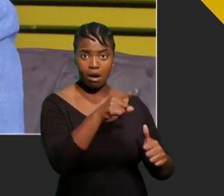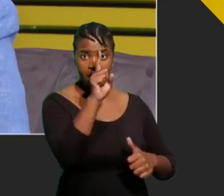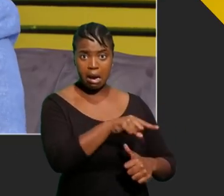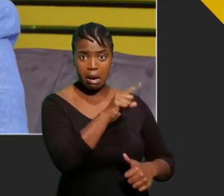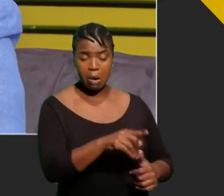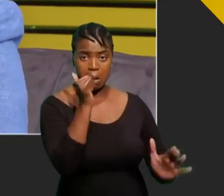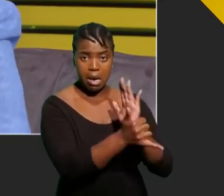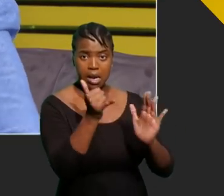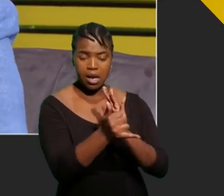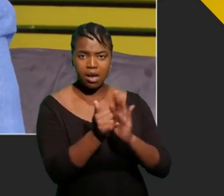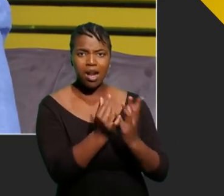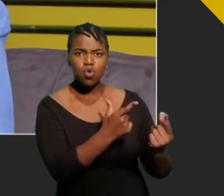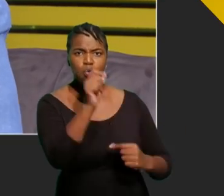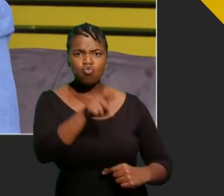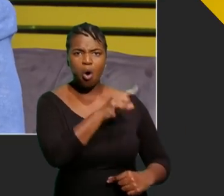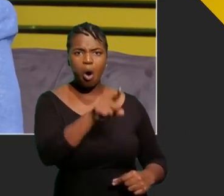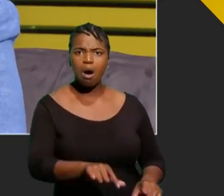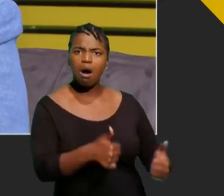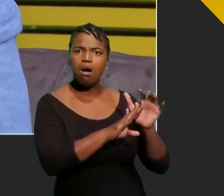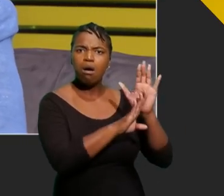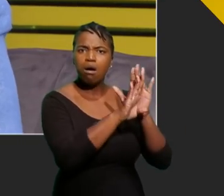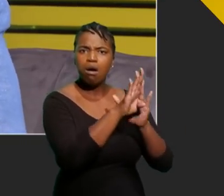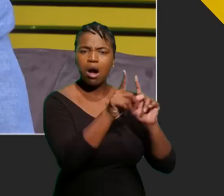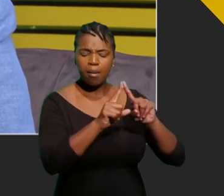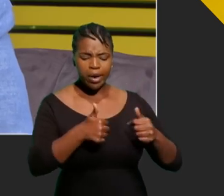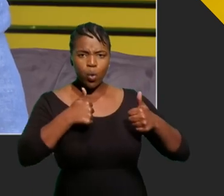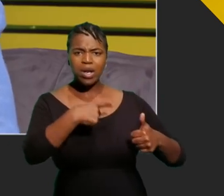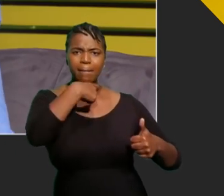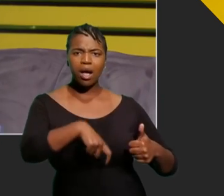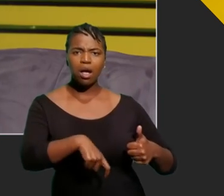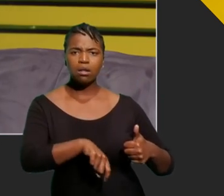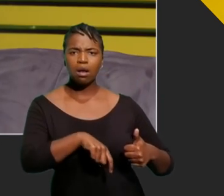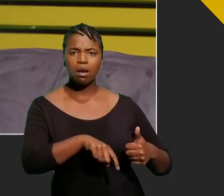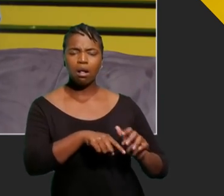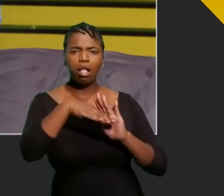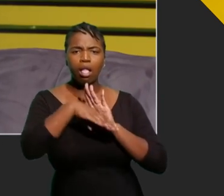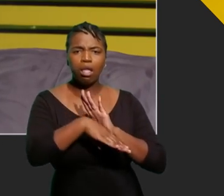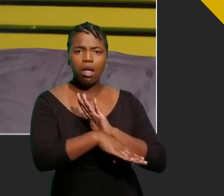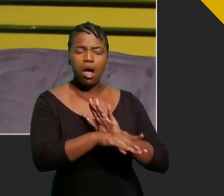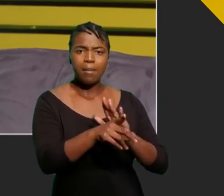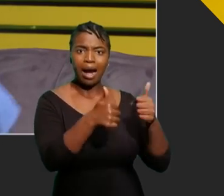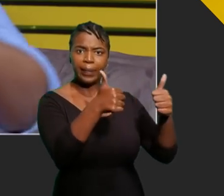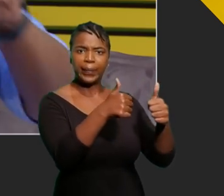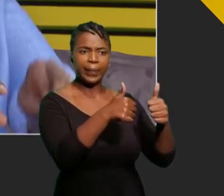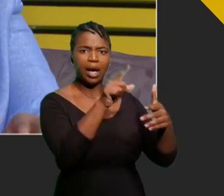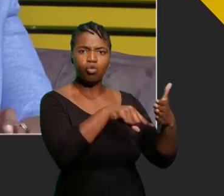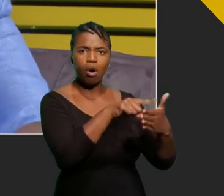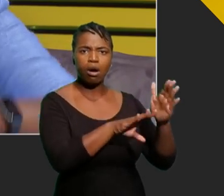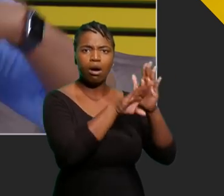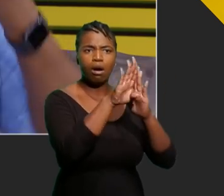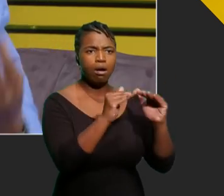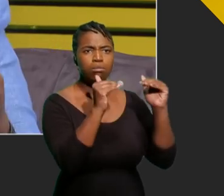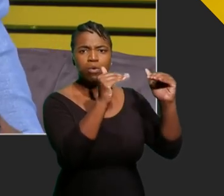And babona laba abenza ungungola, bekhushulwa, benziwa zonke izinto, bekhavwa, basuswe laba yobekwa